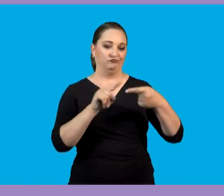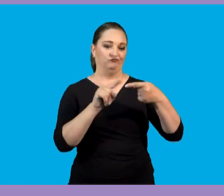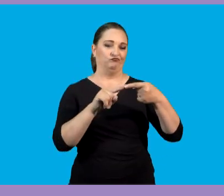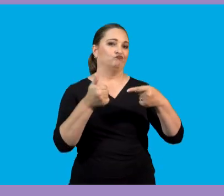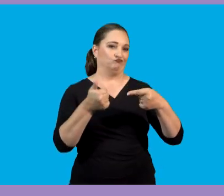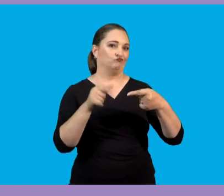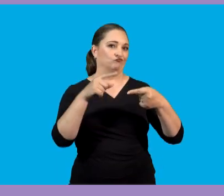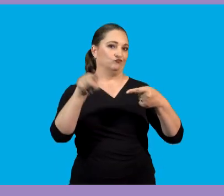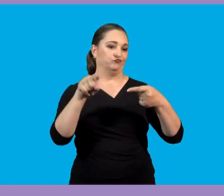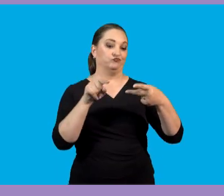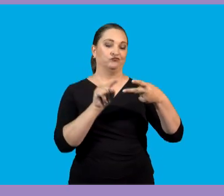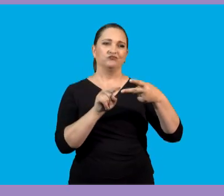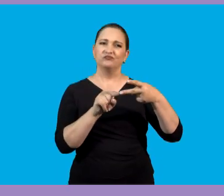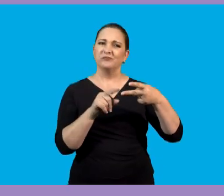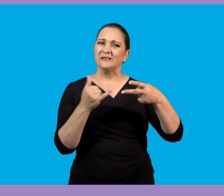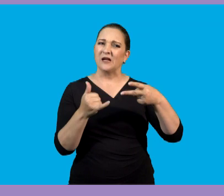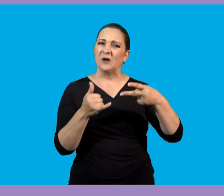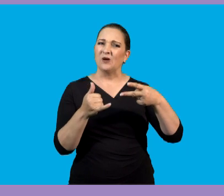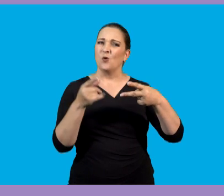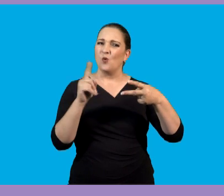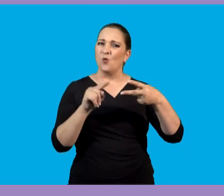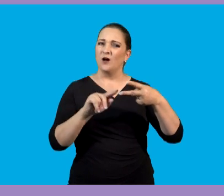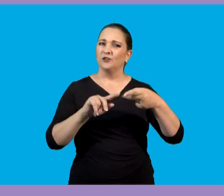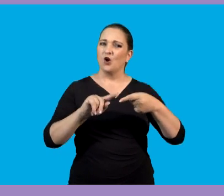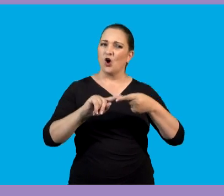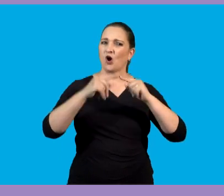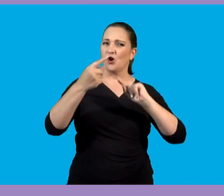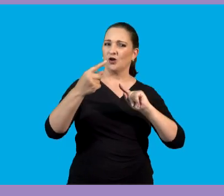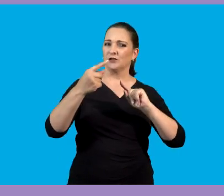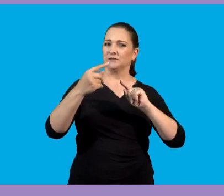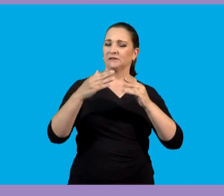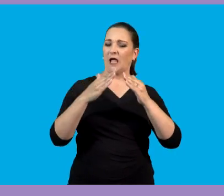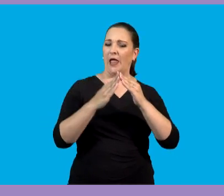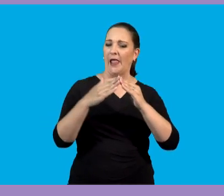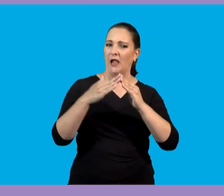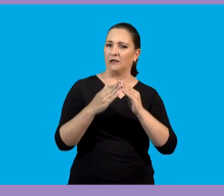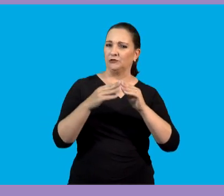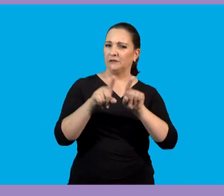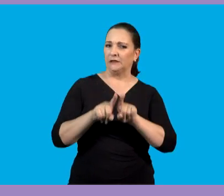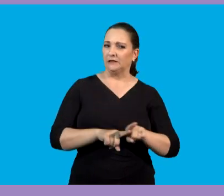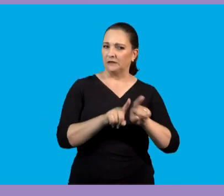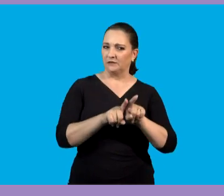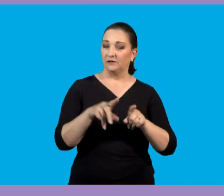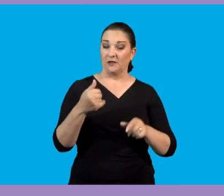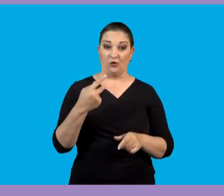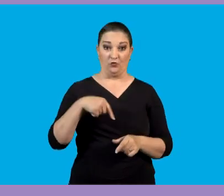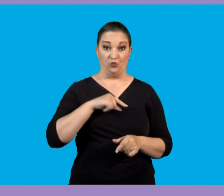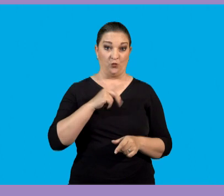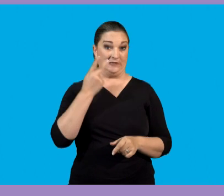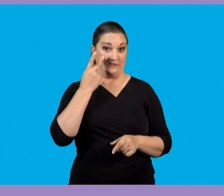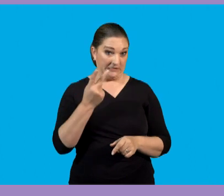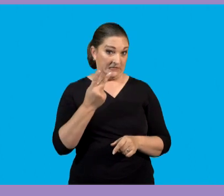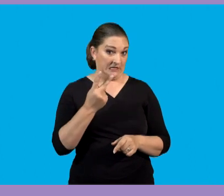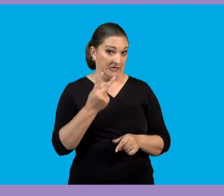two triangles similar is that all the corresponding angles are equal. Now, we've already identified one angle that is equal, or